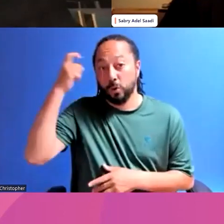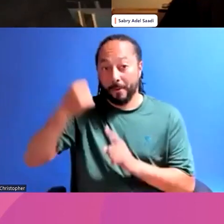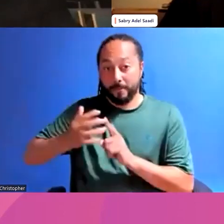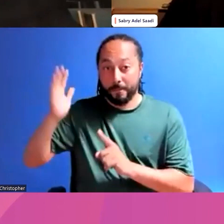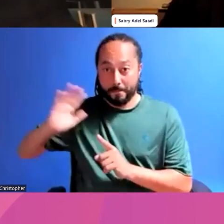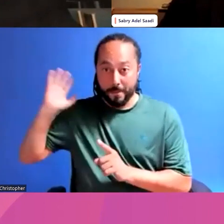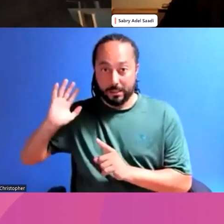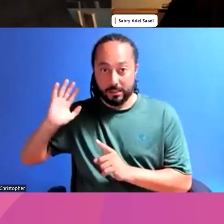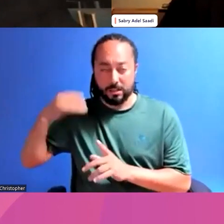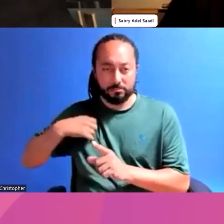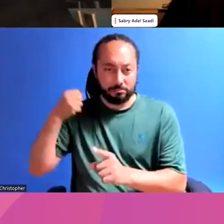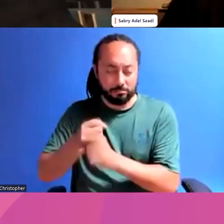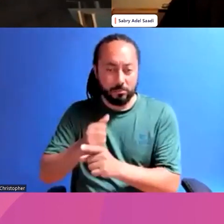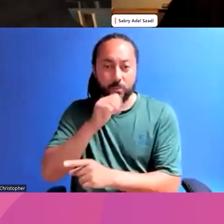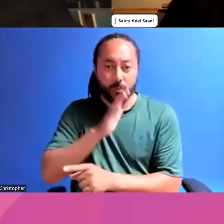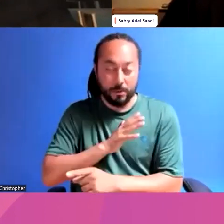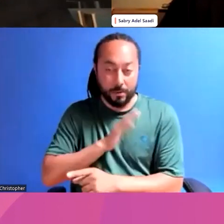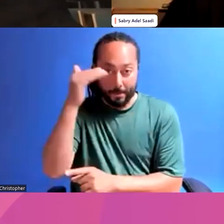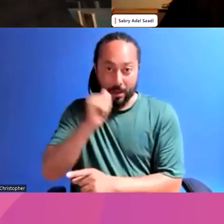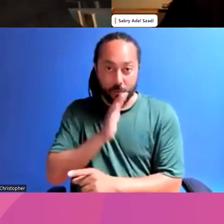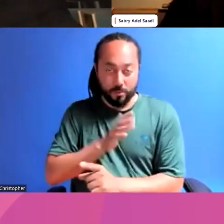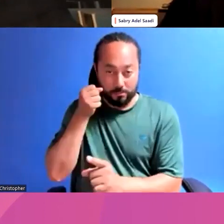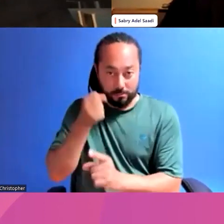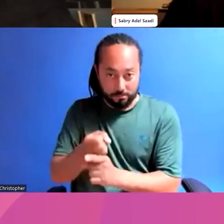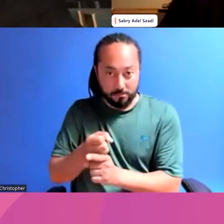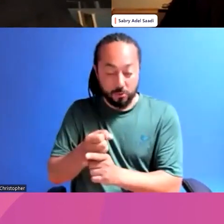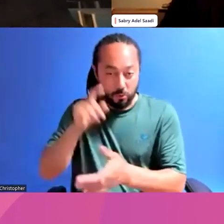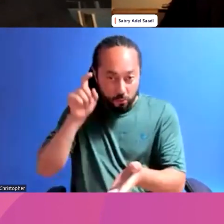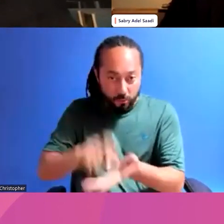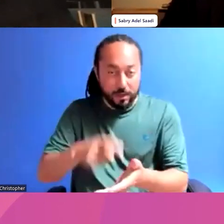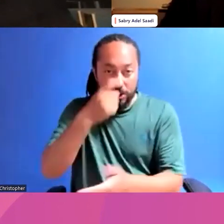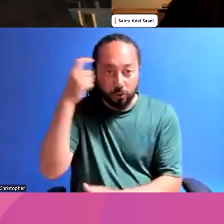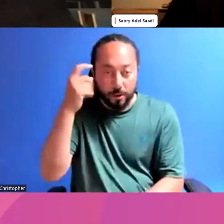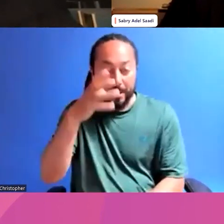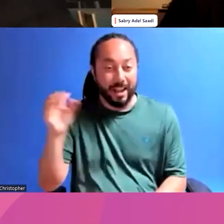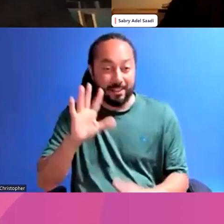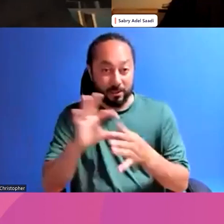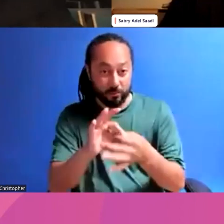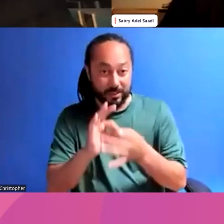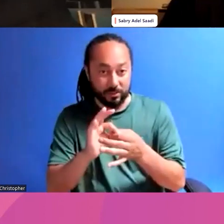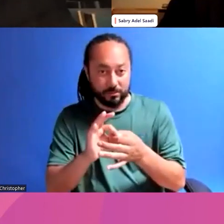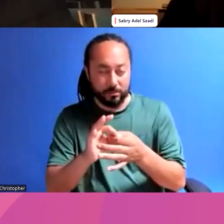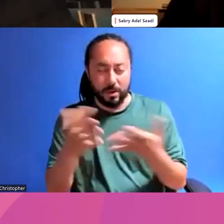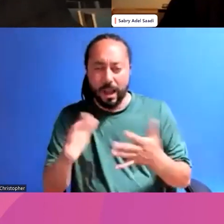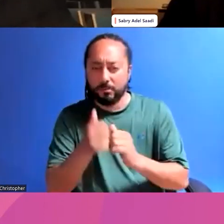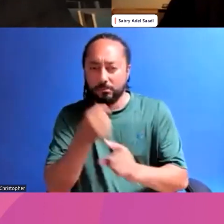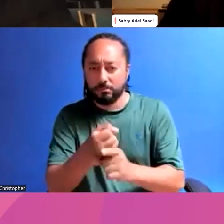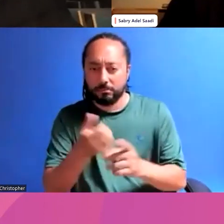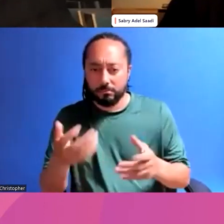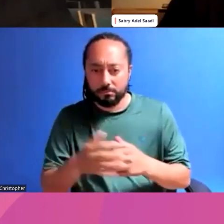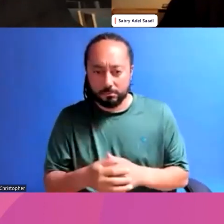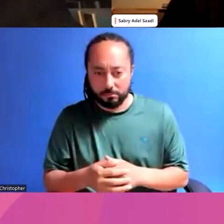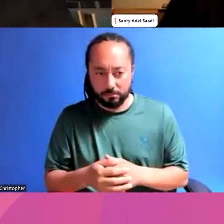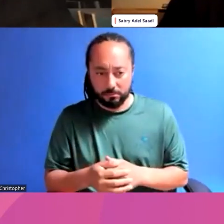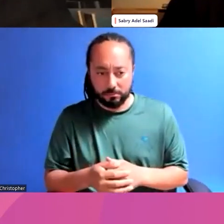recognize the traumas and that are a consequence of their relationships? I don't know if I need to wait for English translation. So yes,